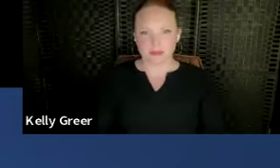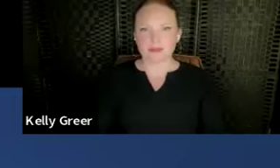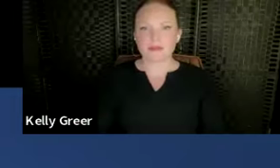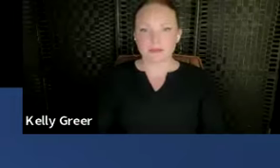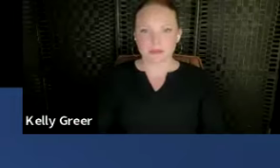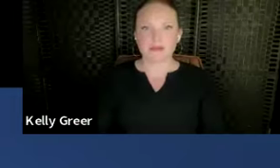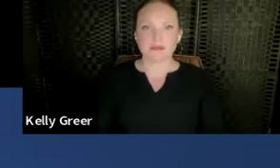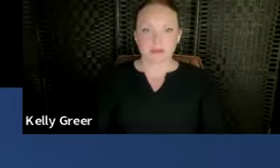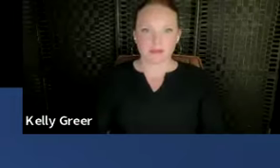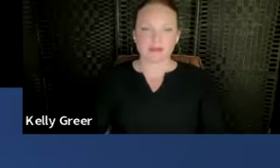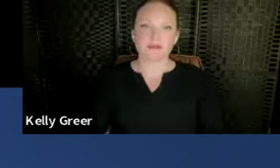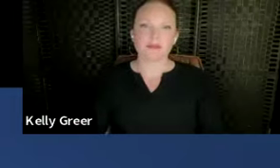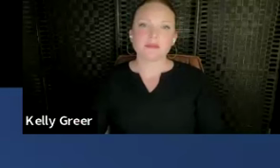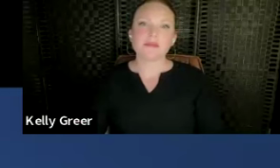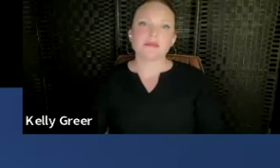Saeed.